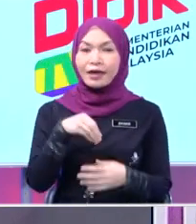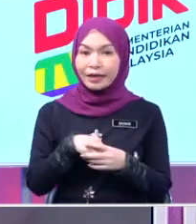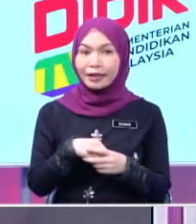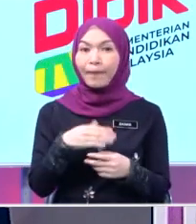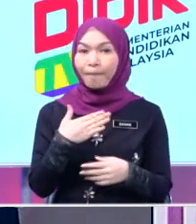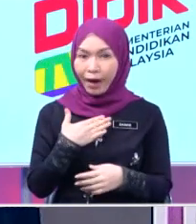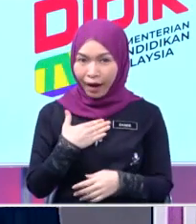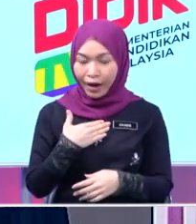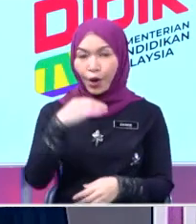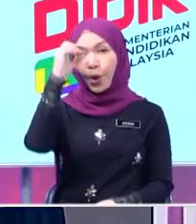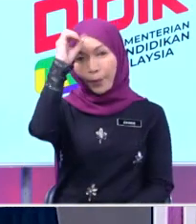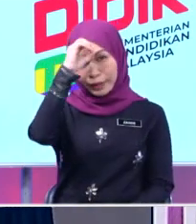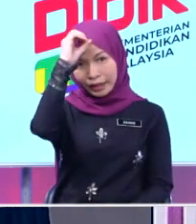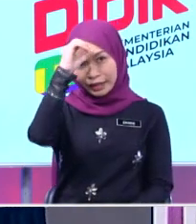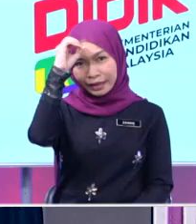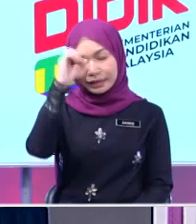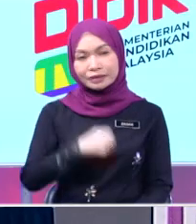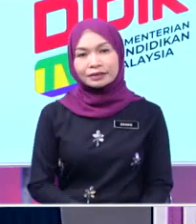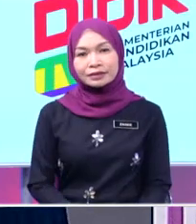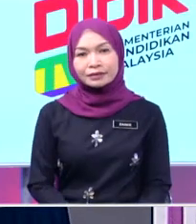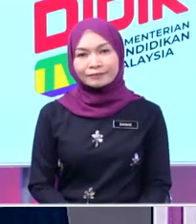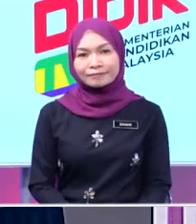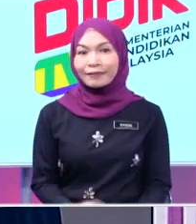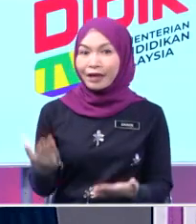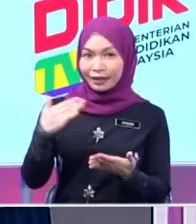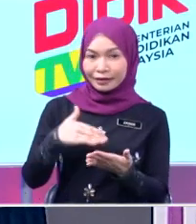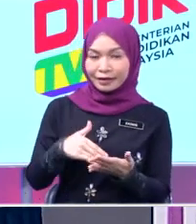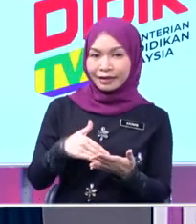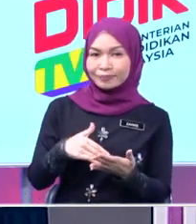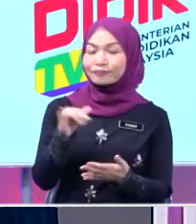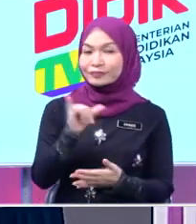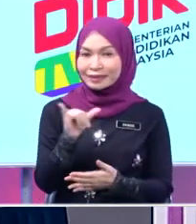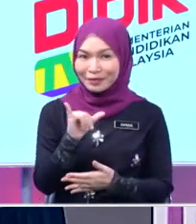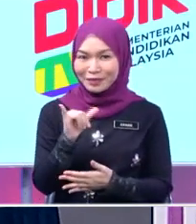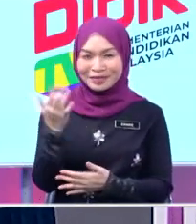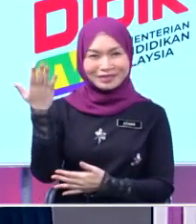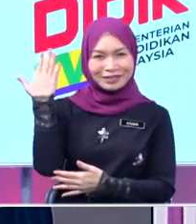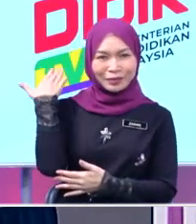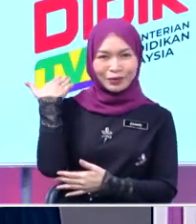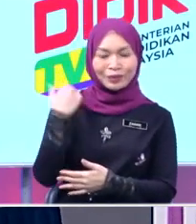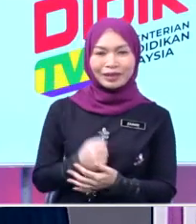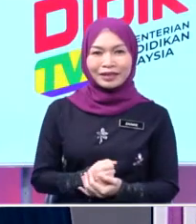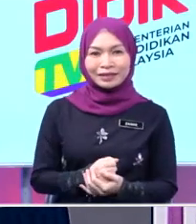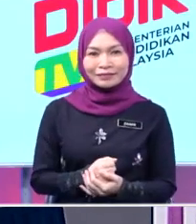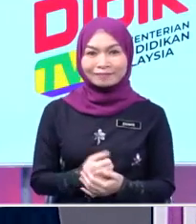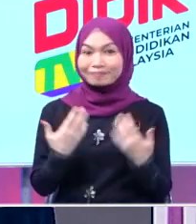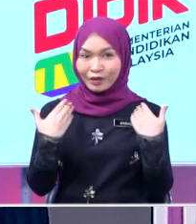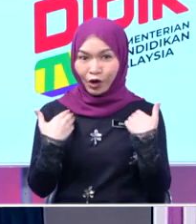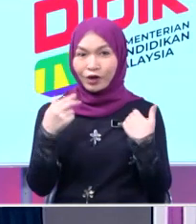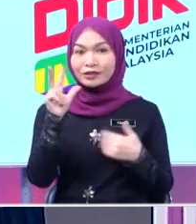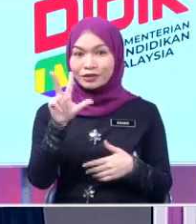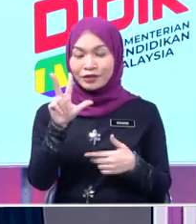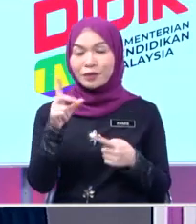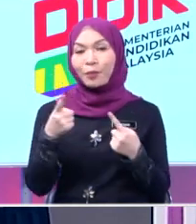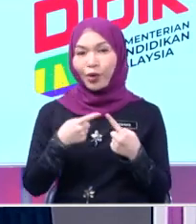class. Right, and again, similar to the previous activity that we did, there are 3 points that they